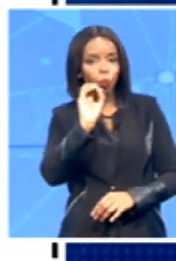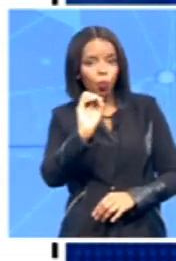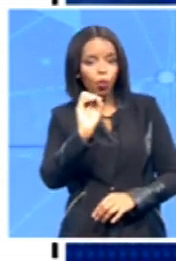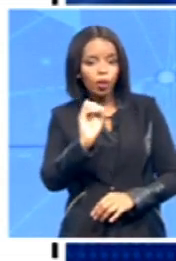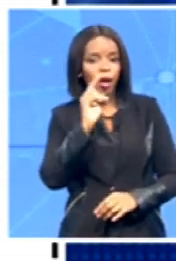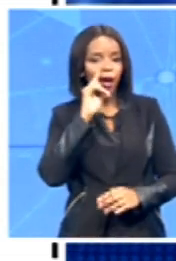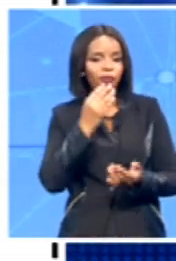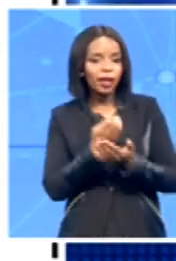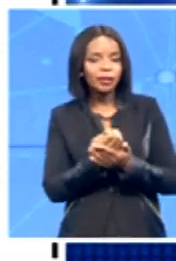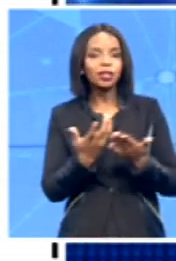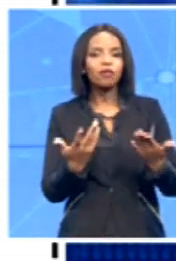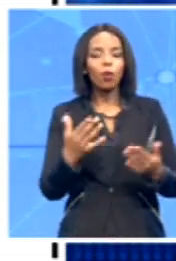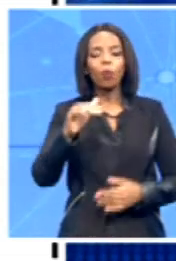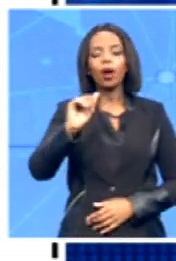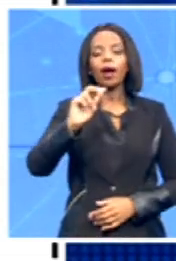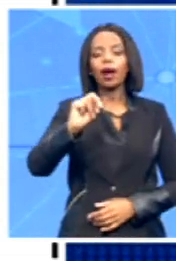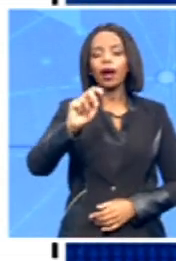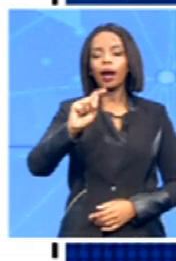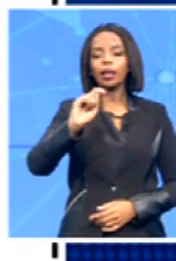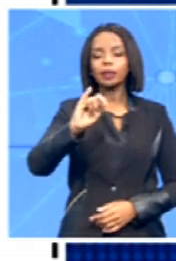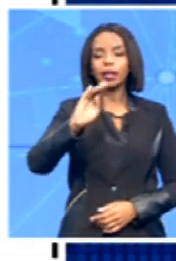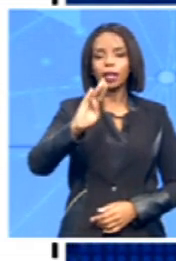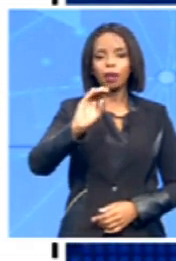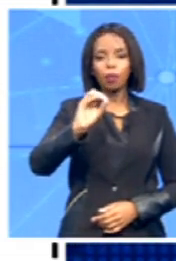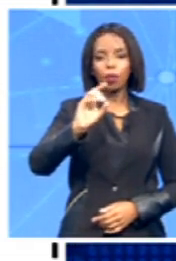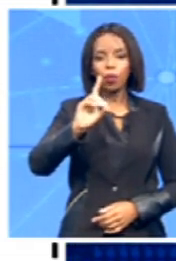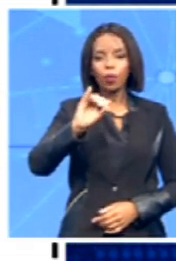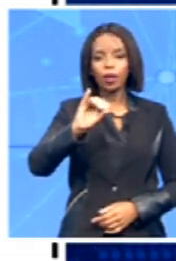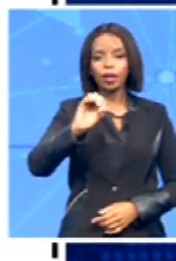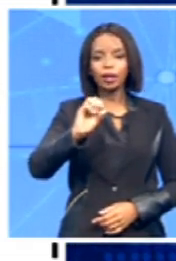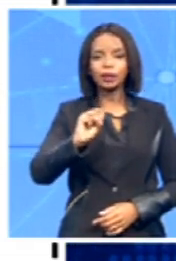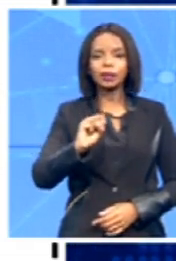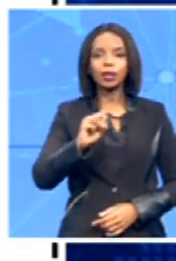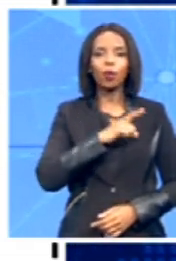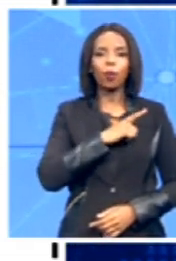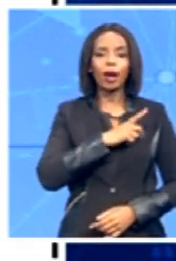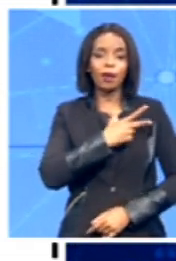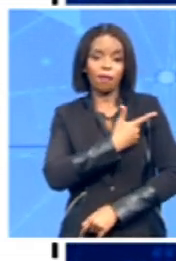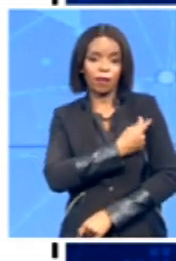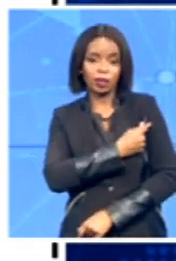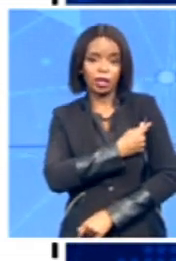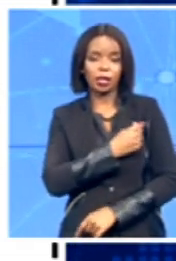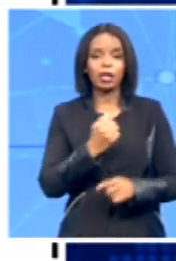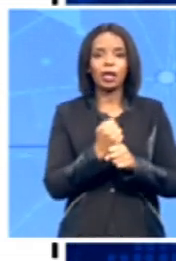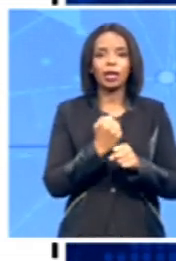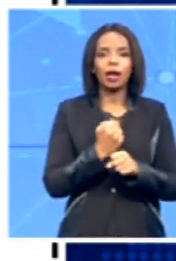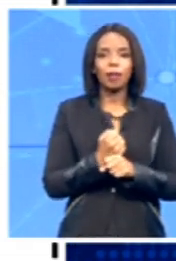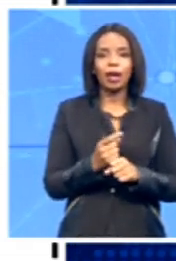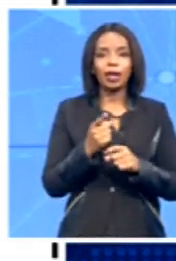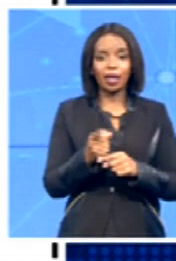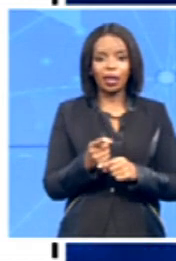not generated by vaccination. So what you see here is that this is quite high in public